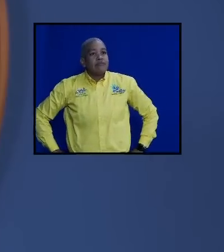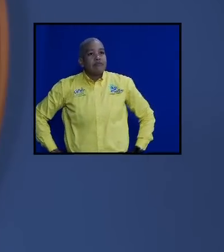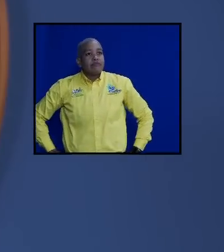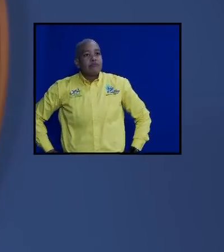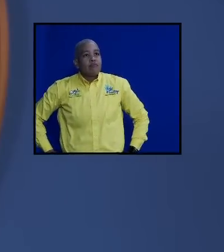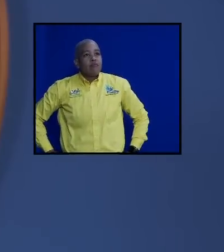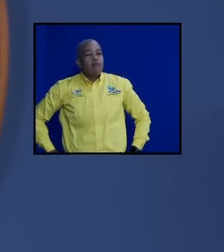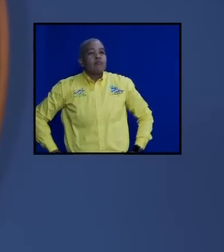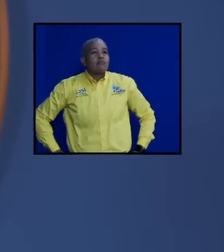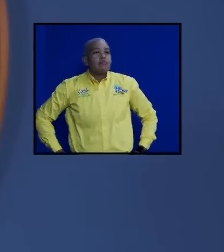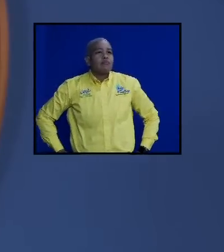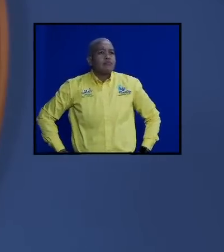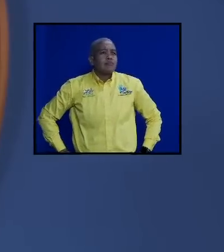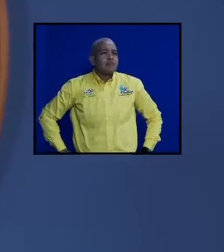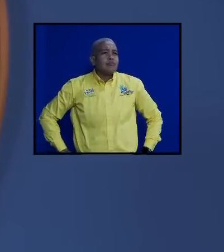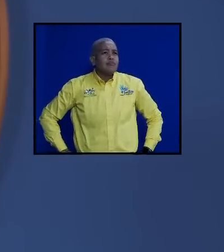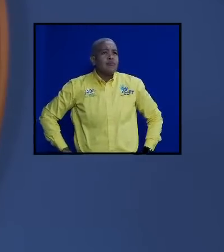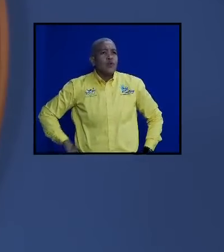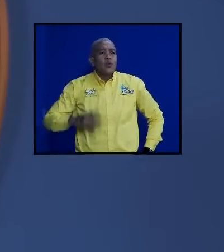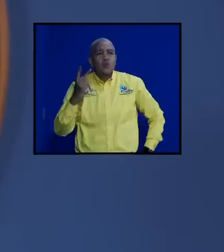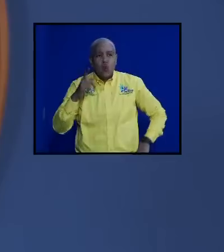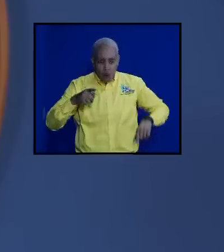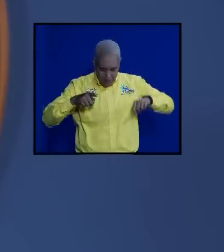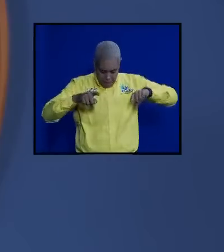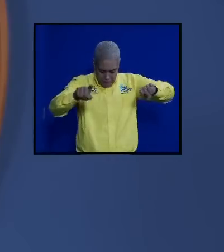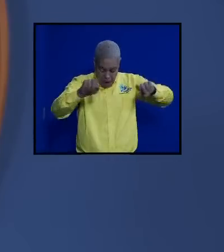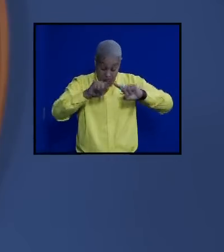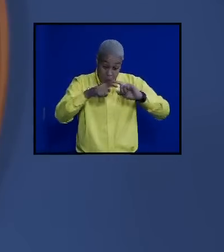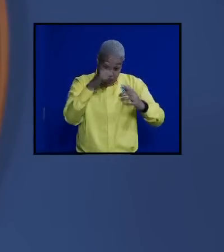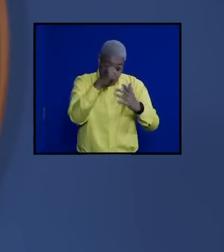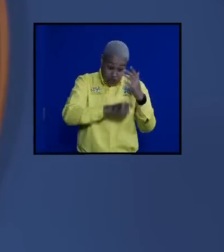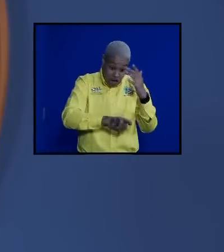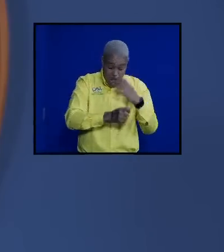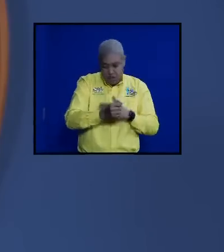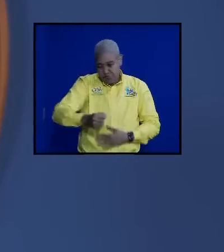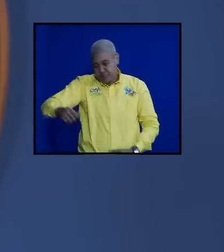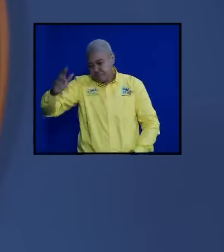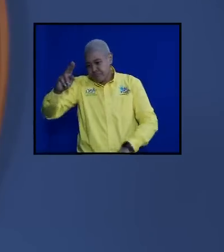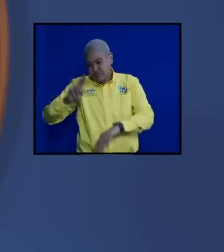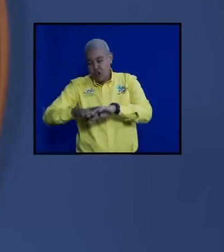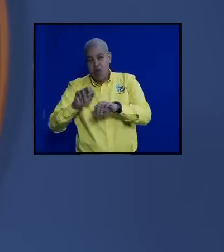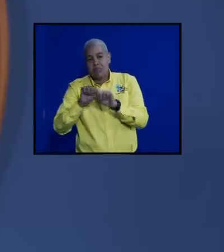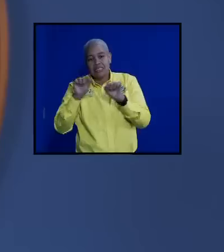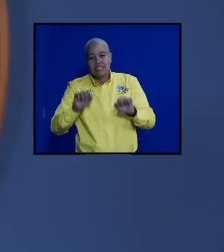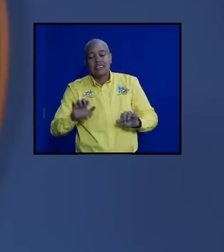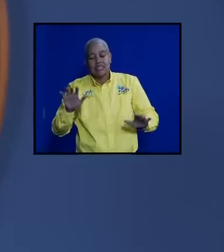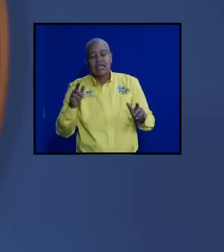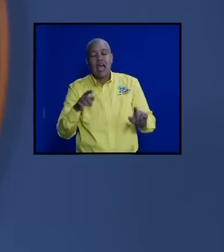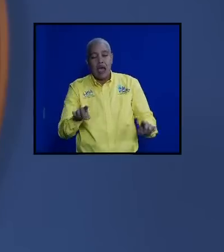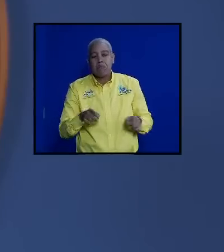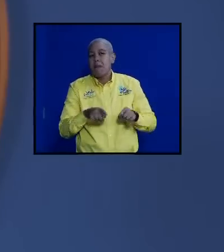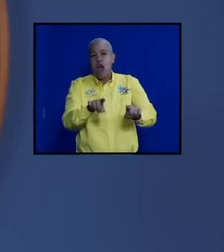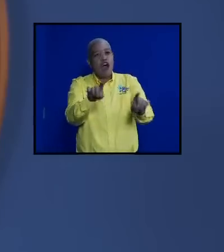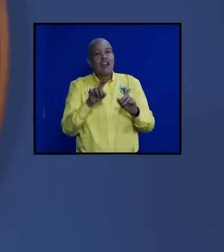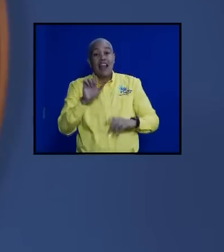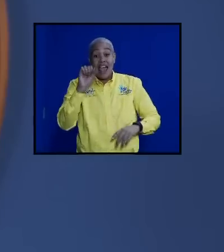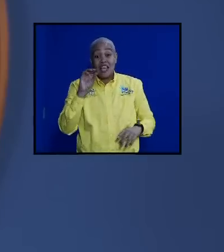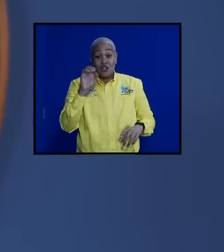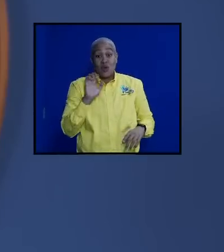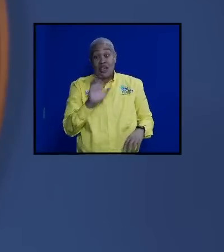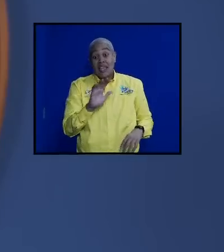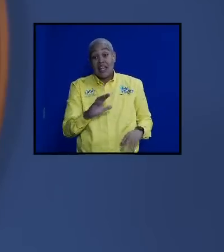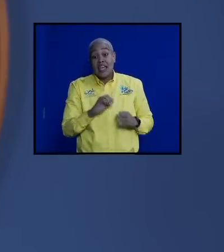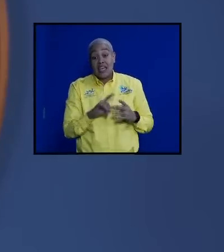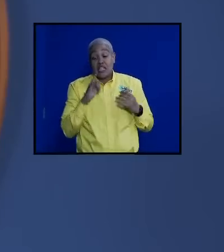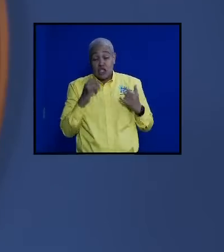in parallel. Once they can be charged, they're straight across to the normal system. As you realize, the state of emergency in